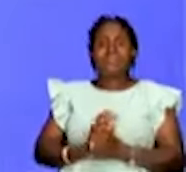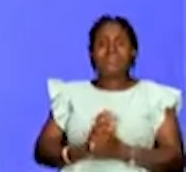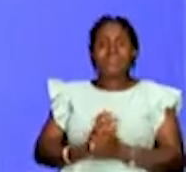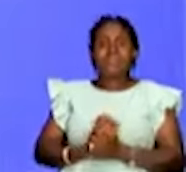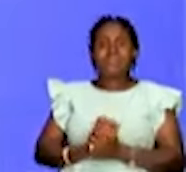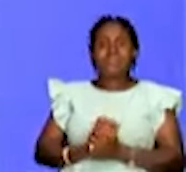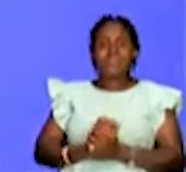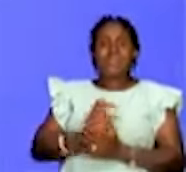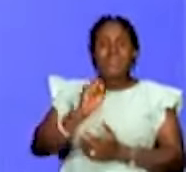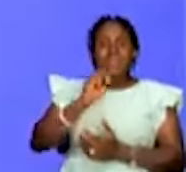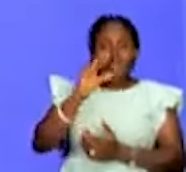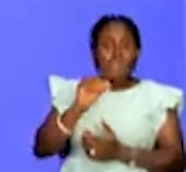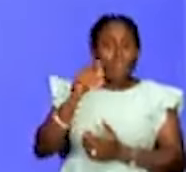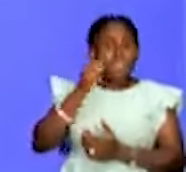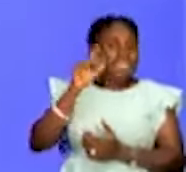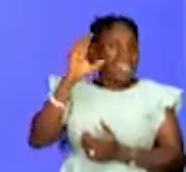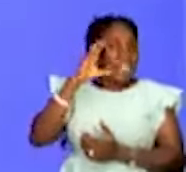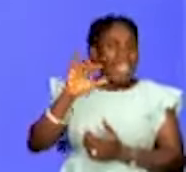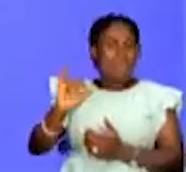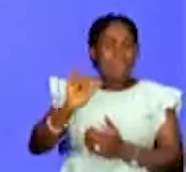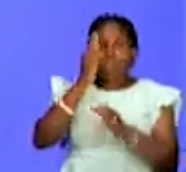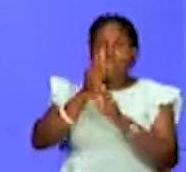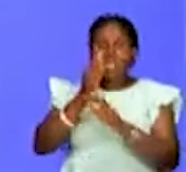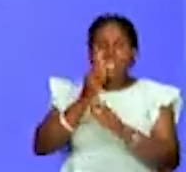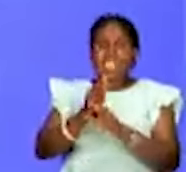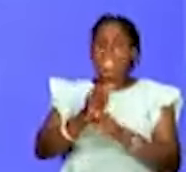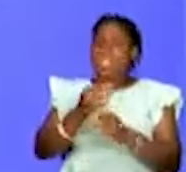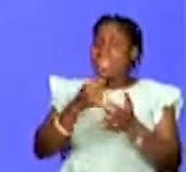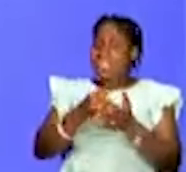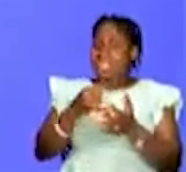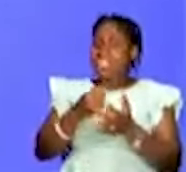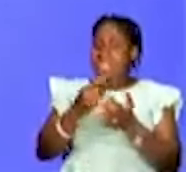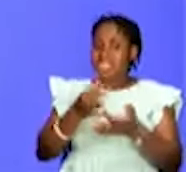So the hearing of faith, it matters what you hear.